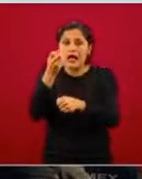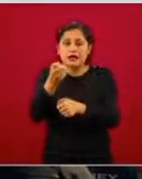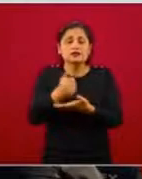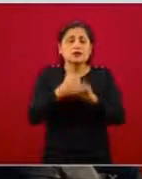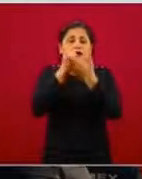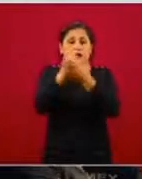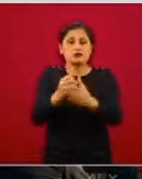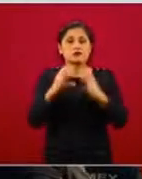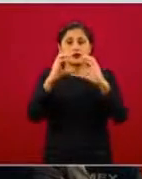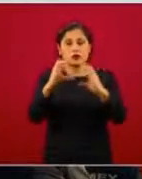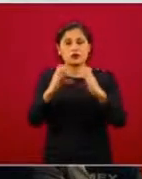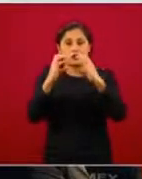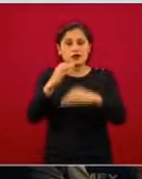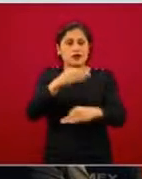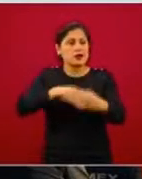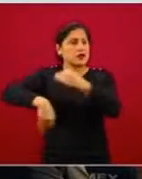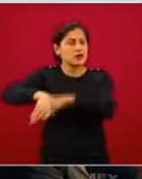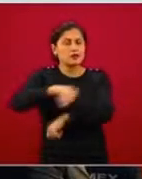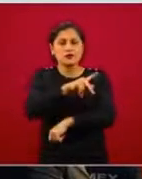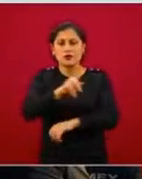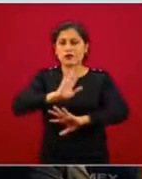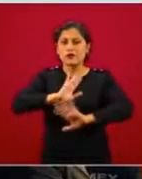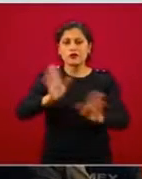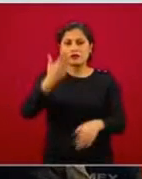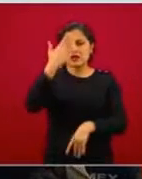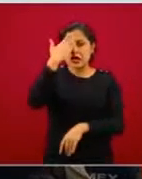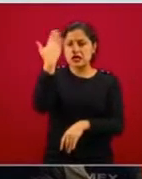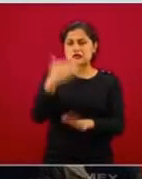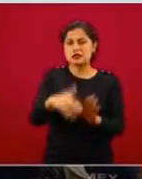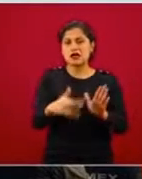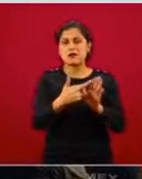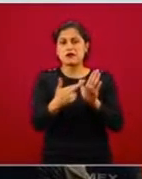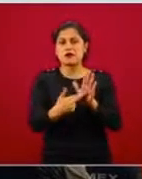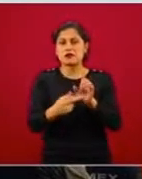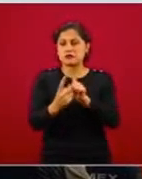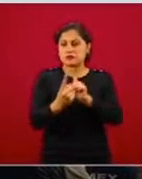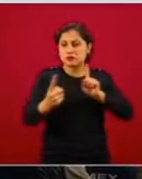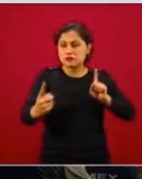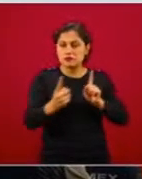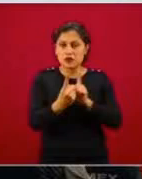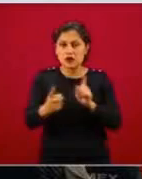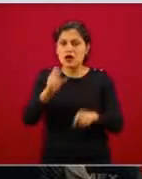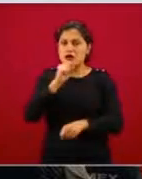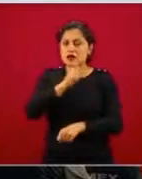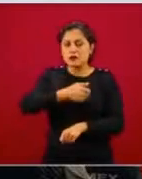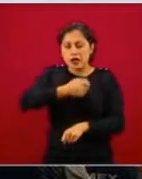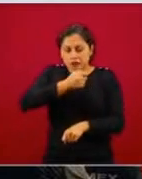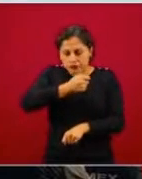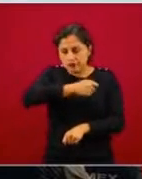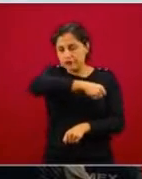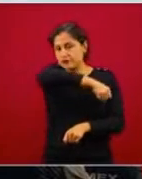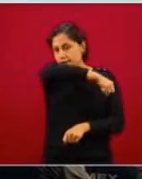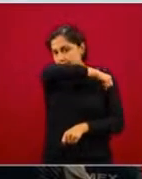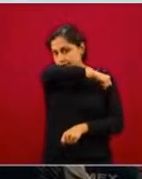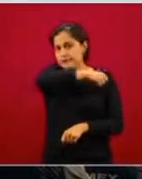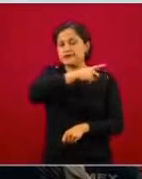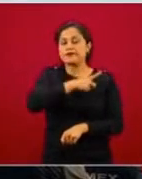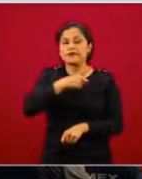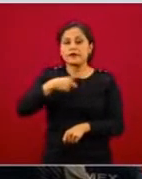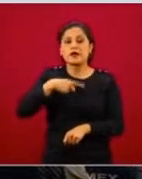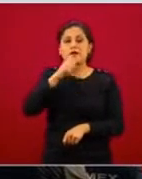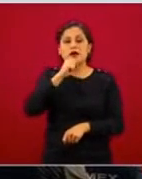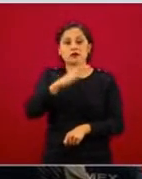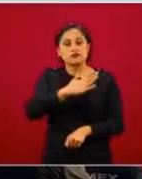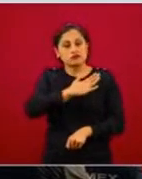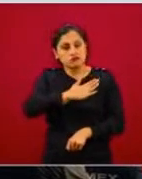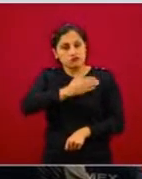are available. We have to understand which measures have been adopted and which are still waiting to be